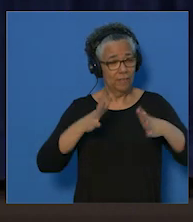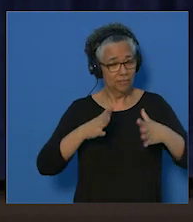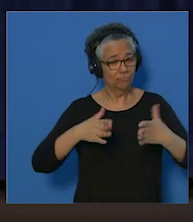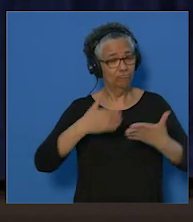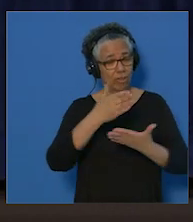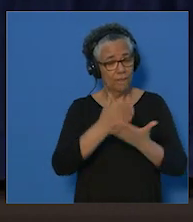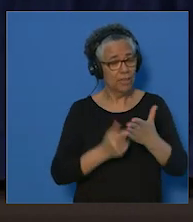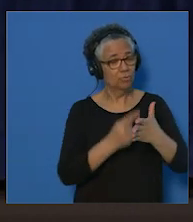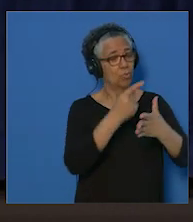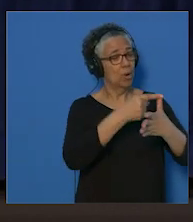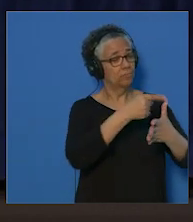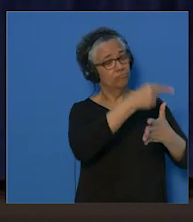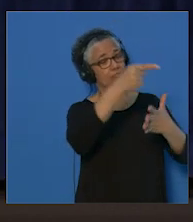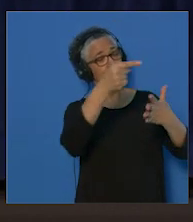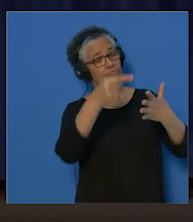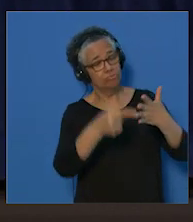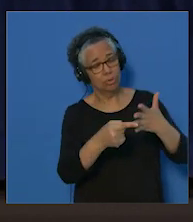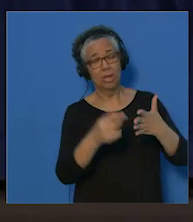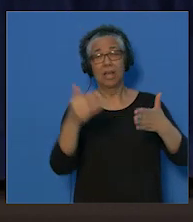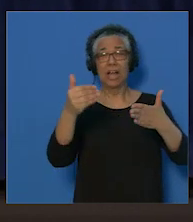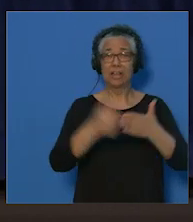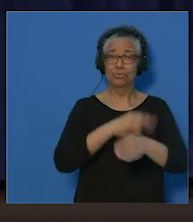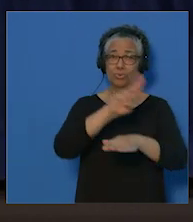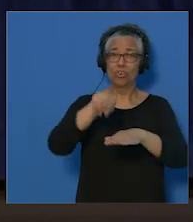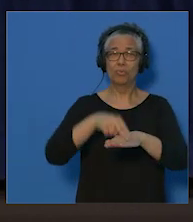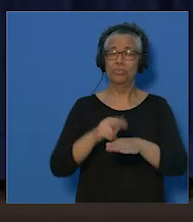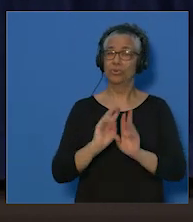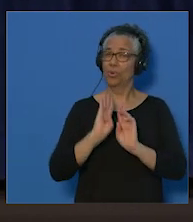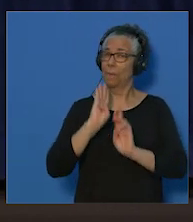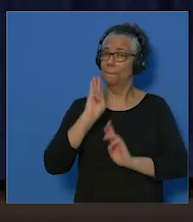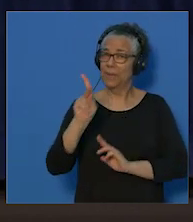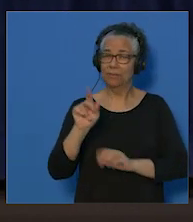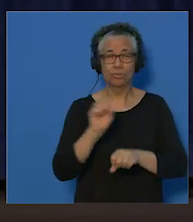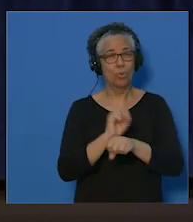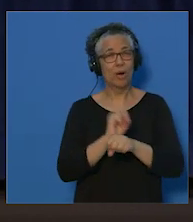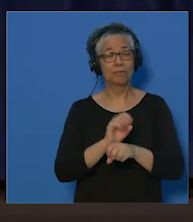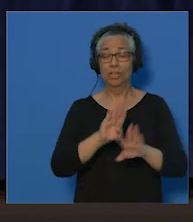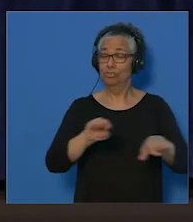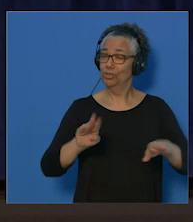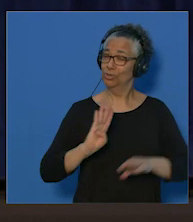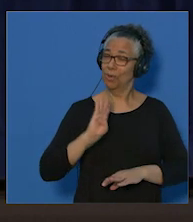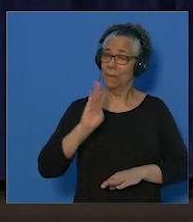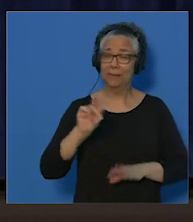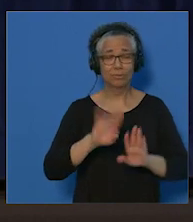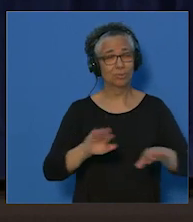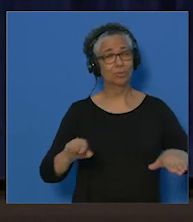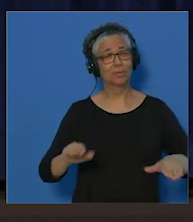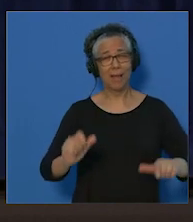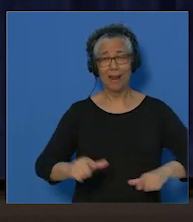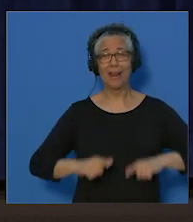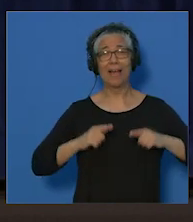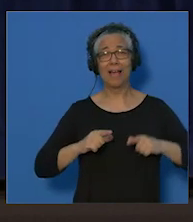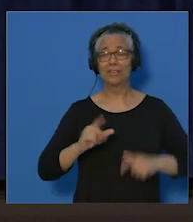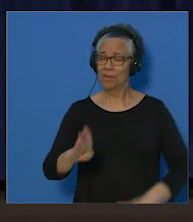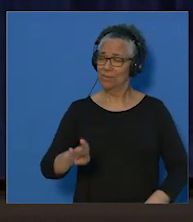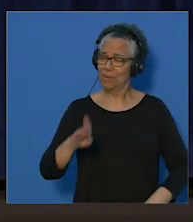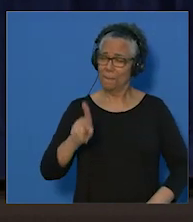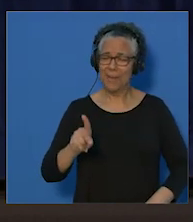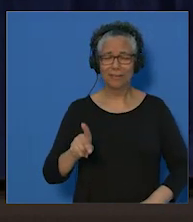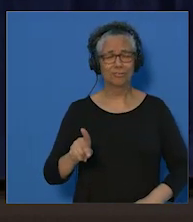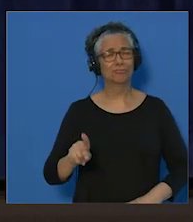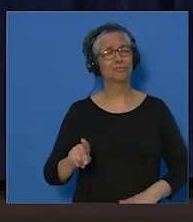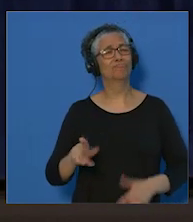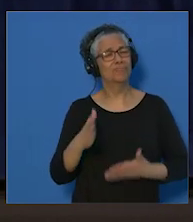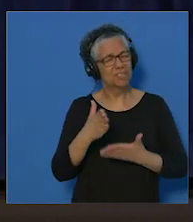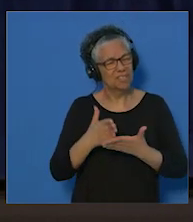into a new normal where we can return to work, children can return to school, and our lives can return to some semblance